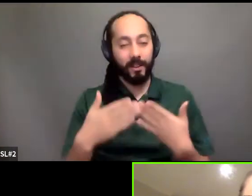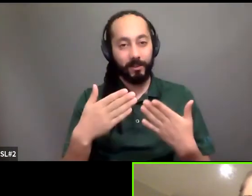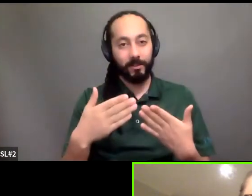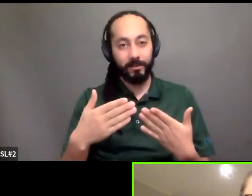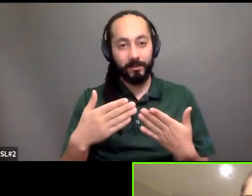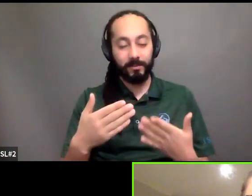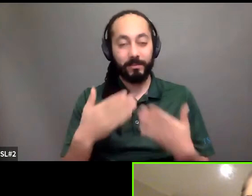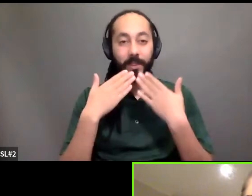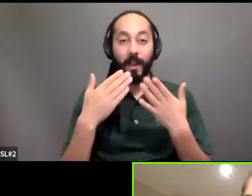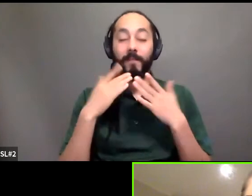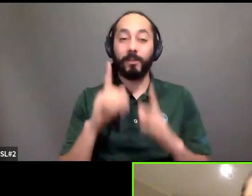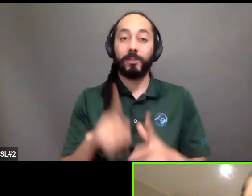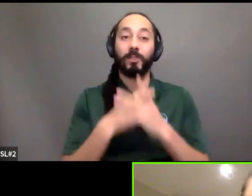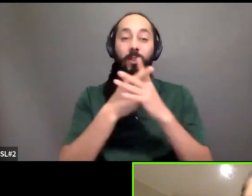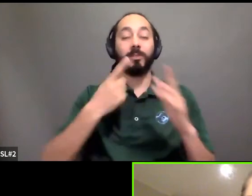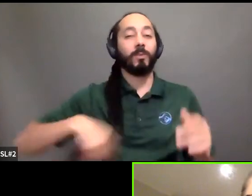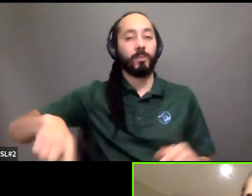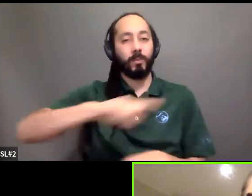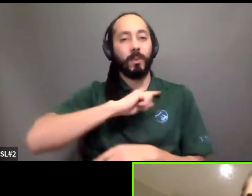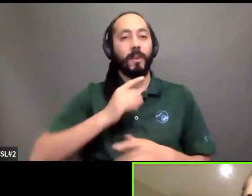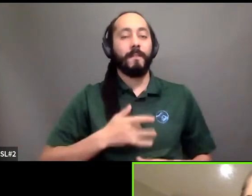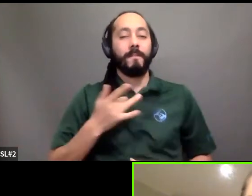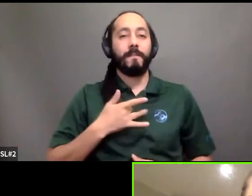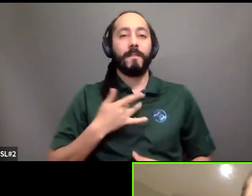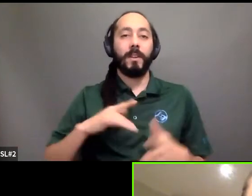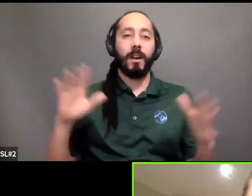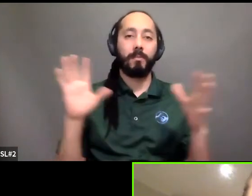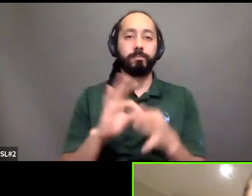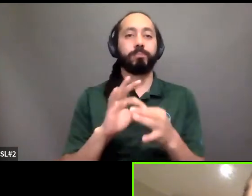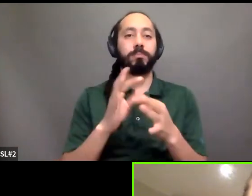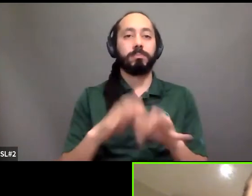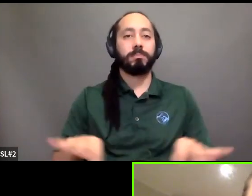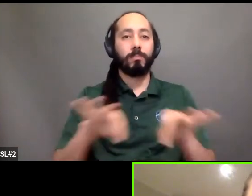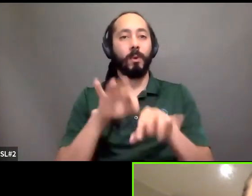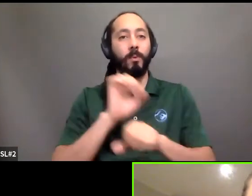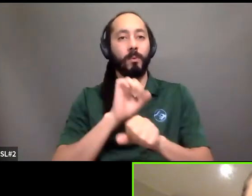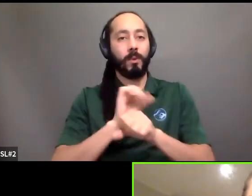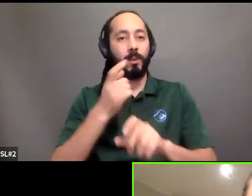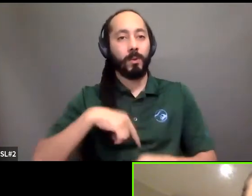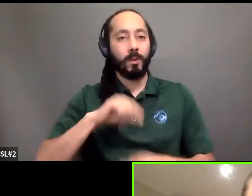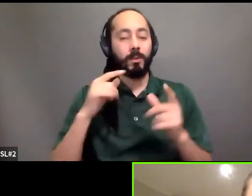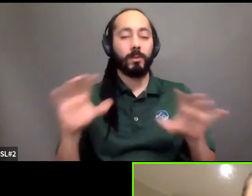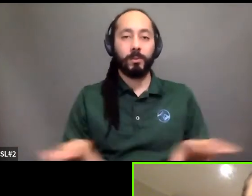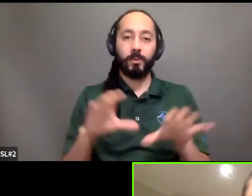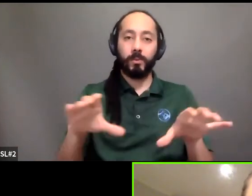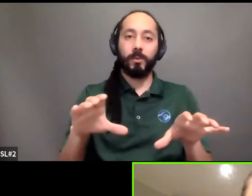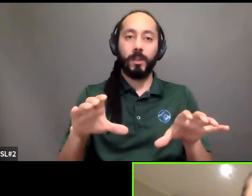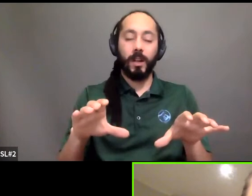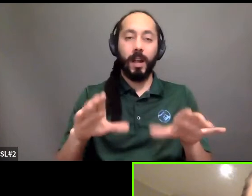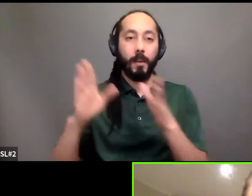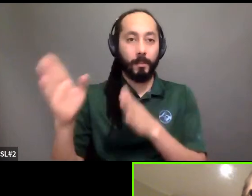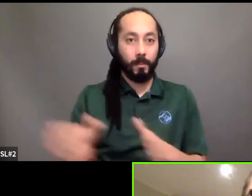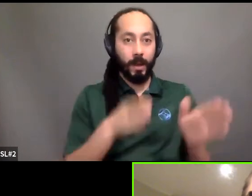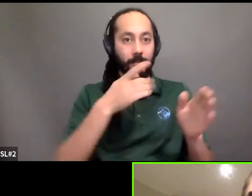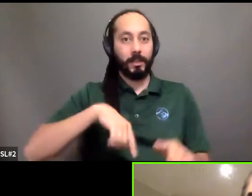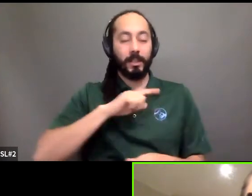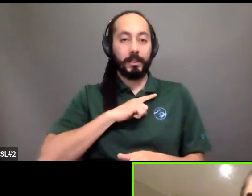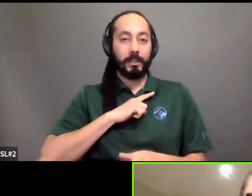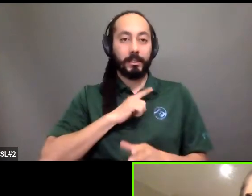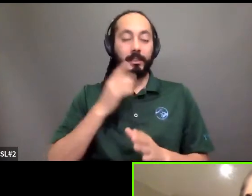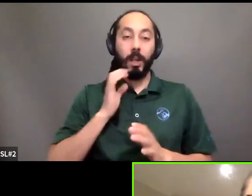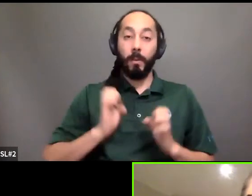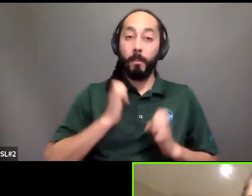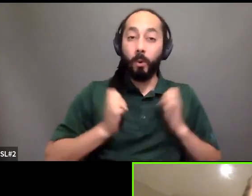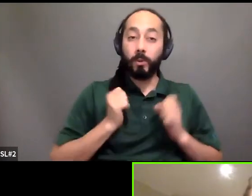that helps us feel connected to the important work that we're going to do and prepares us mentally and emotionally and spiritually